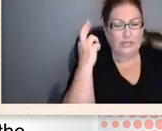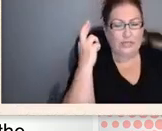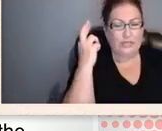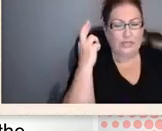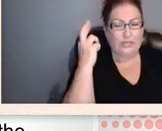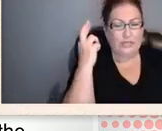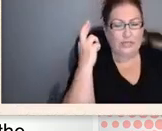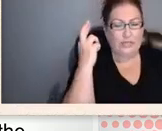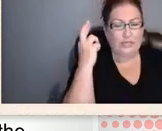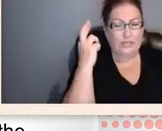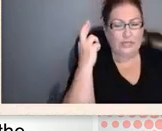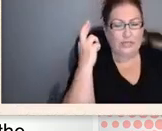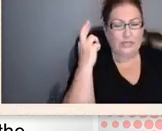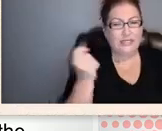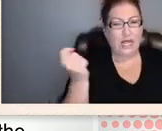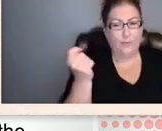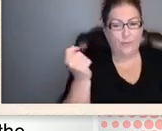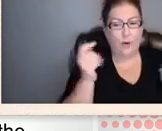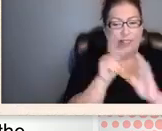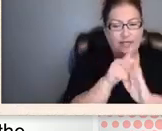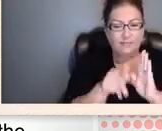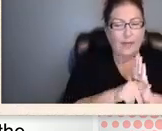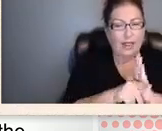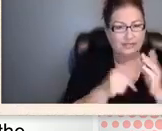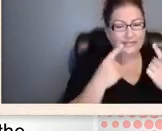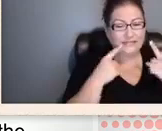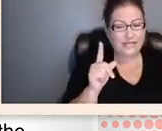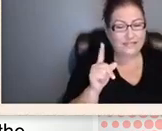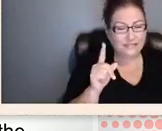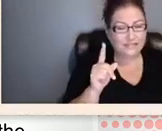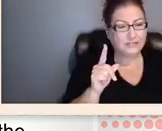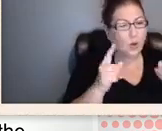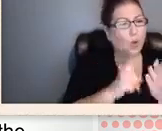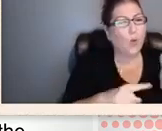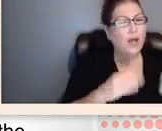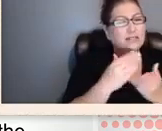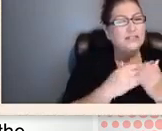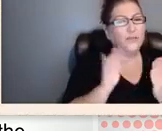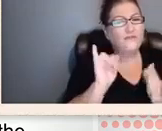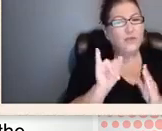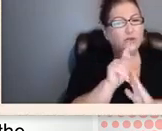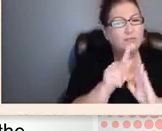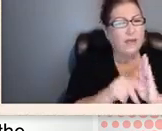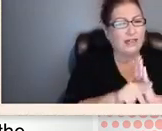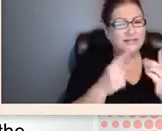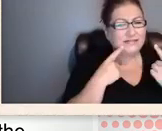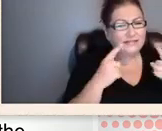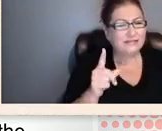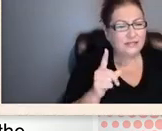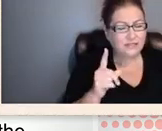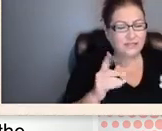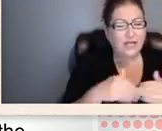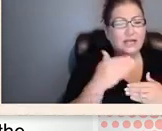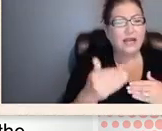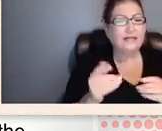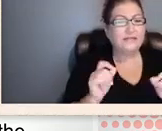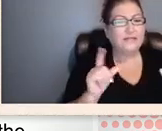to celebrate these policy successes. What are some of these policy successes? Next bullet.